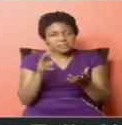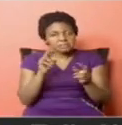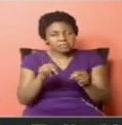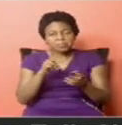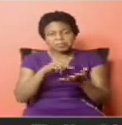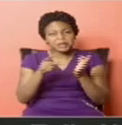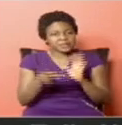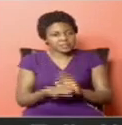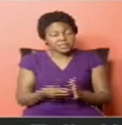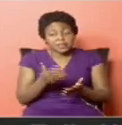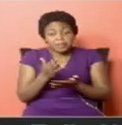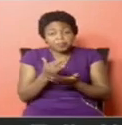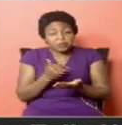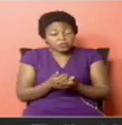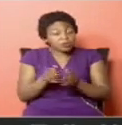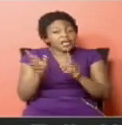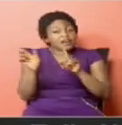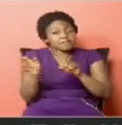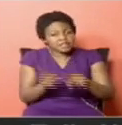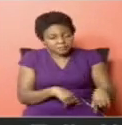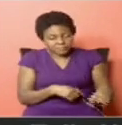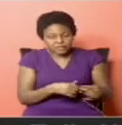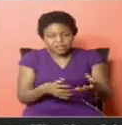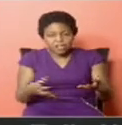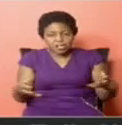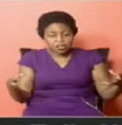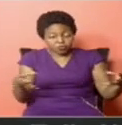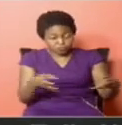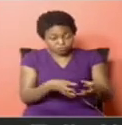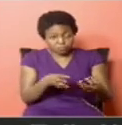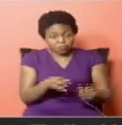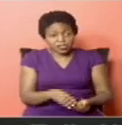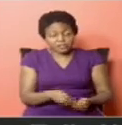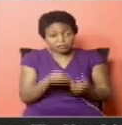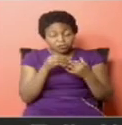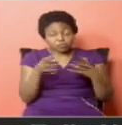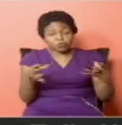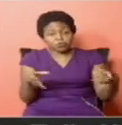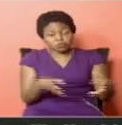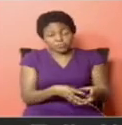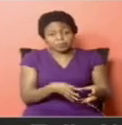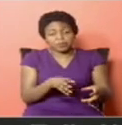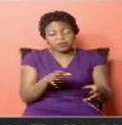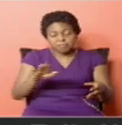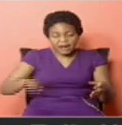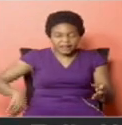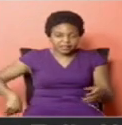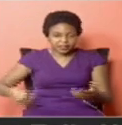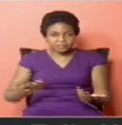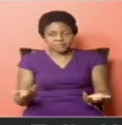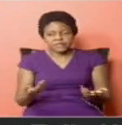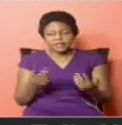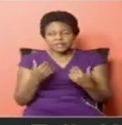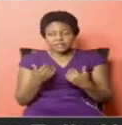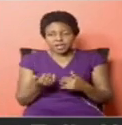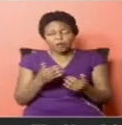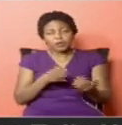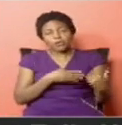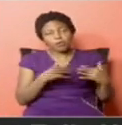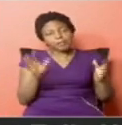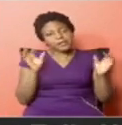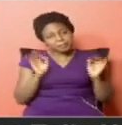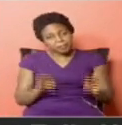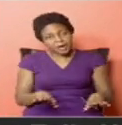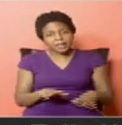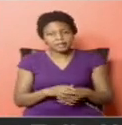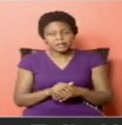whatsoever, because we have left a significant special minority of people behind. We have not been truthful. We